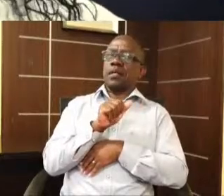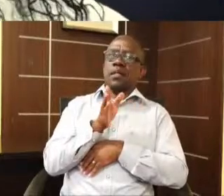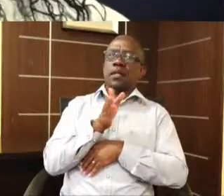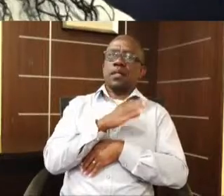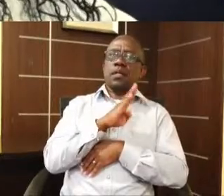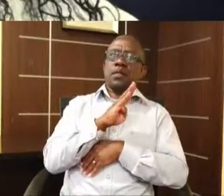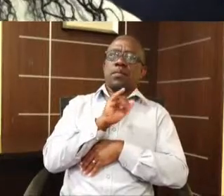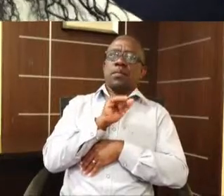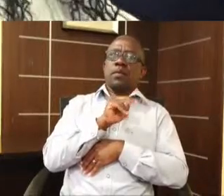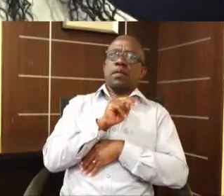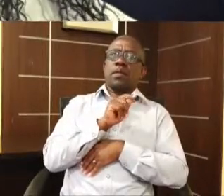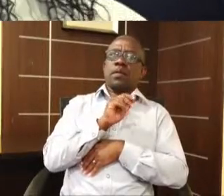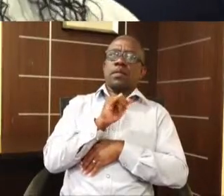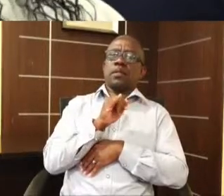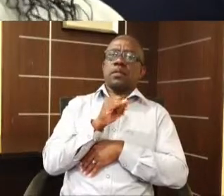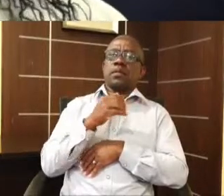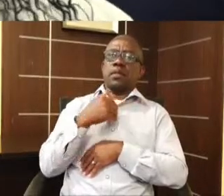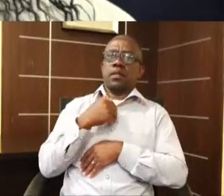something else.